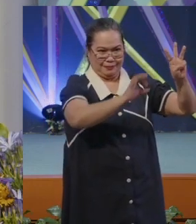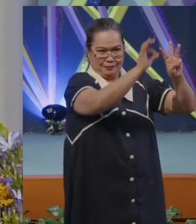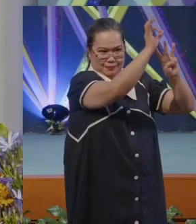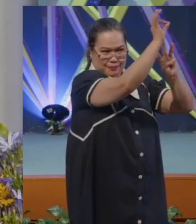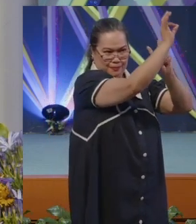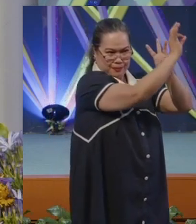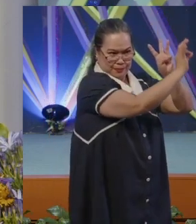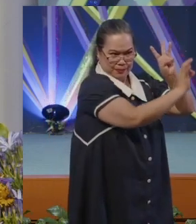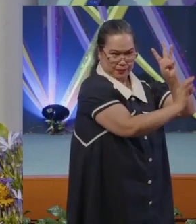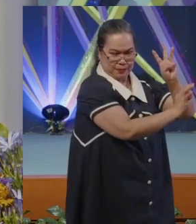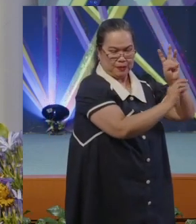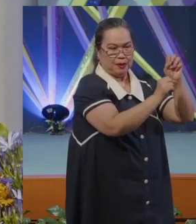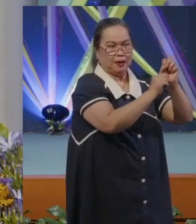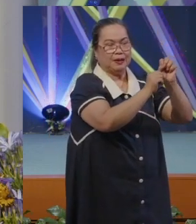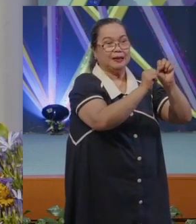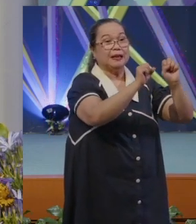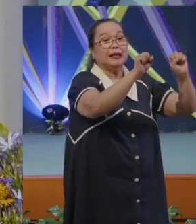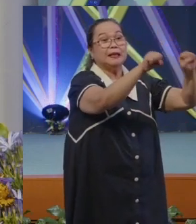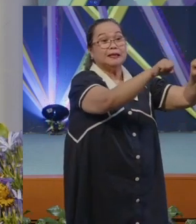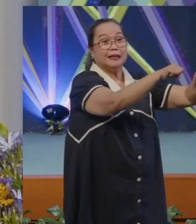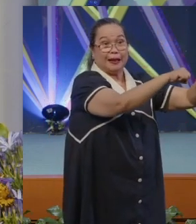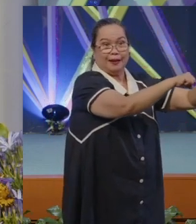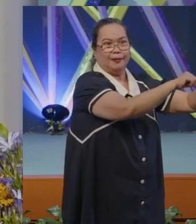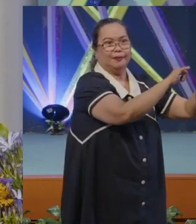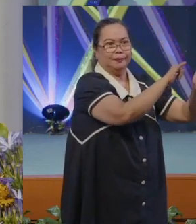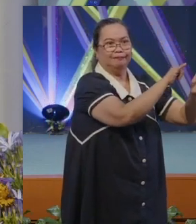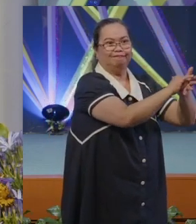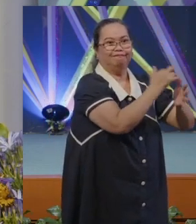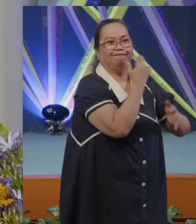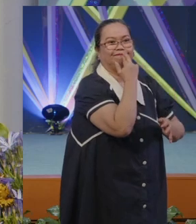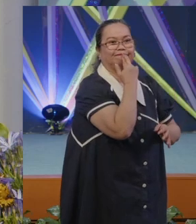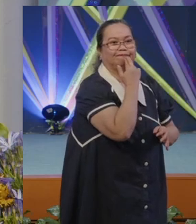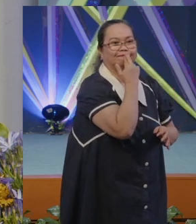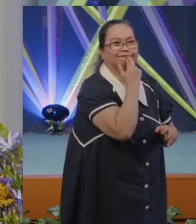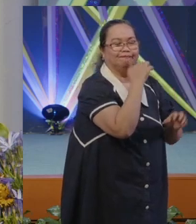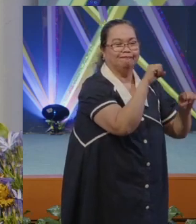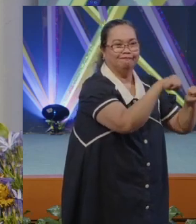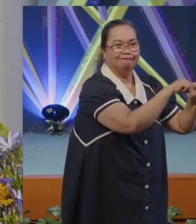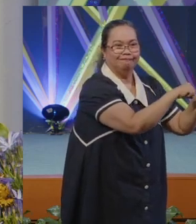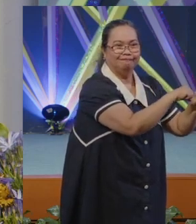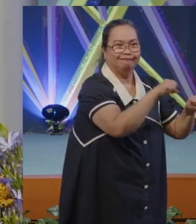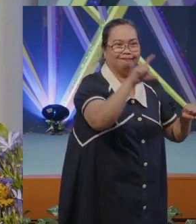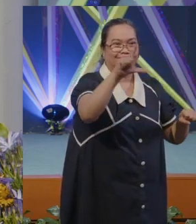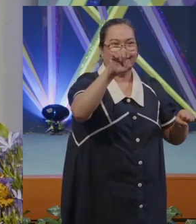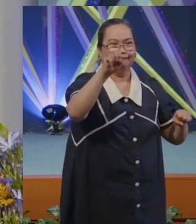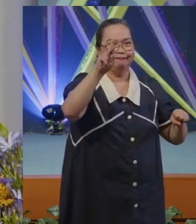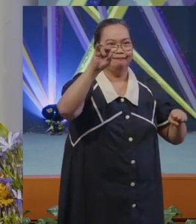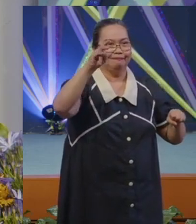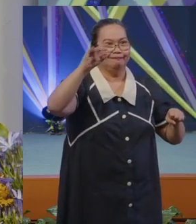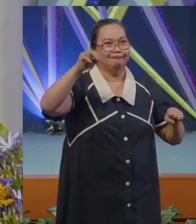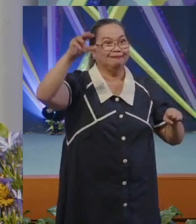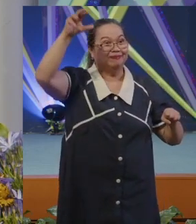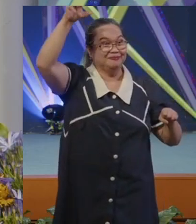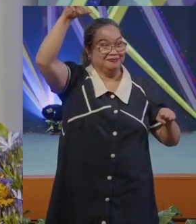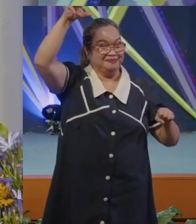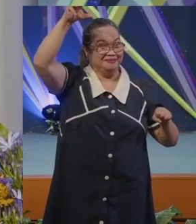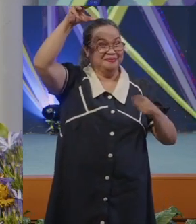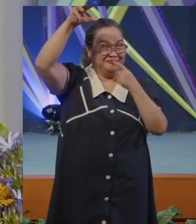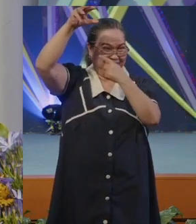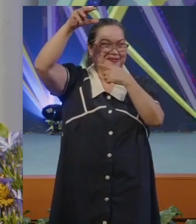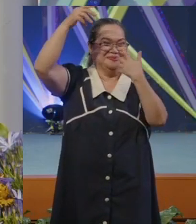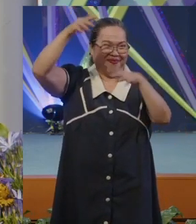So ito po ang Mediterranean Sea, yung po ang Great Sea. Ang Lebanon po nandito sa taas.